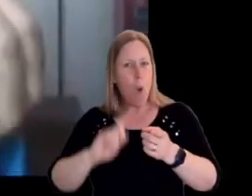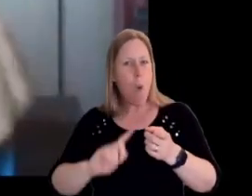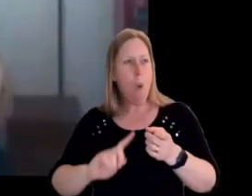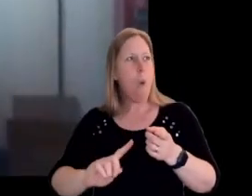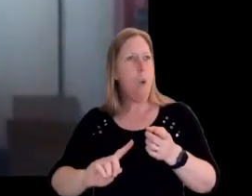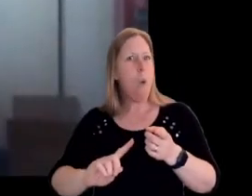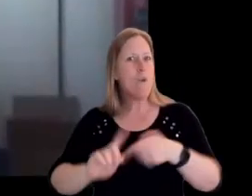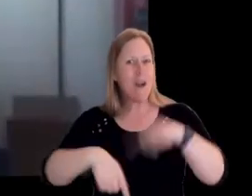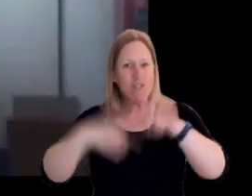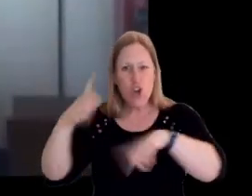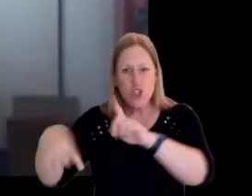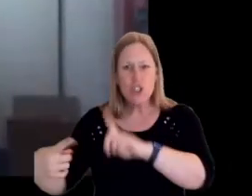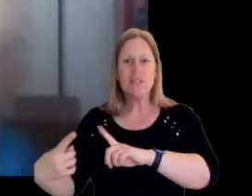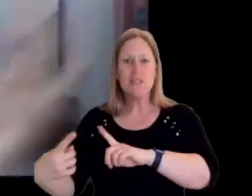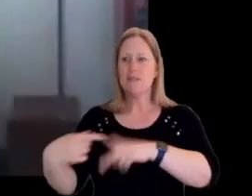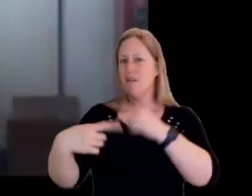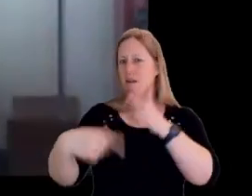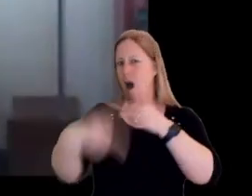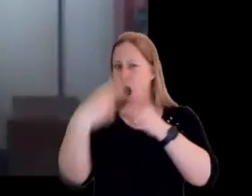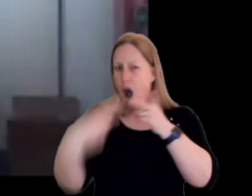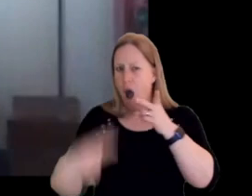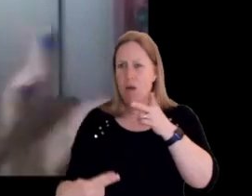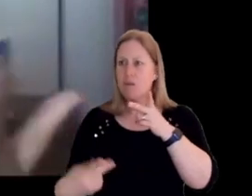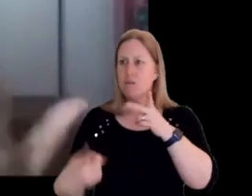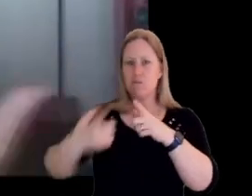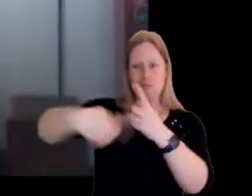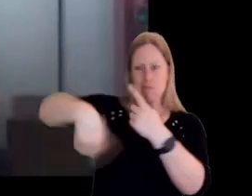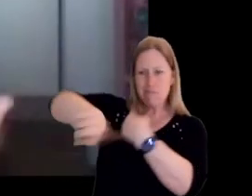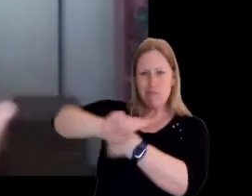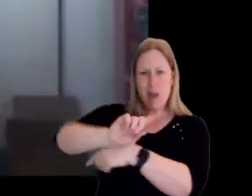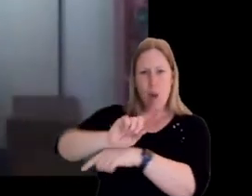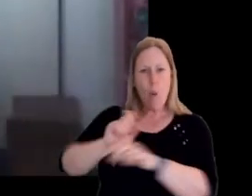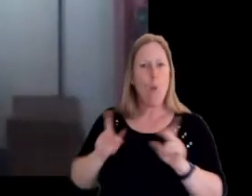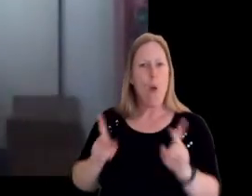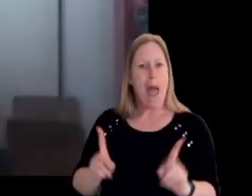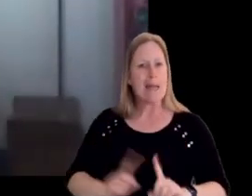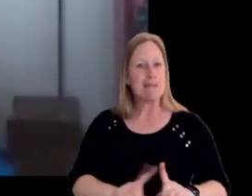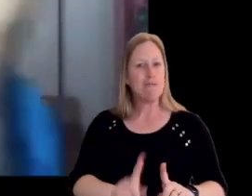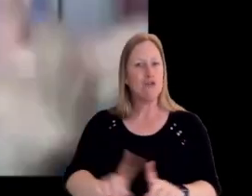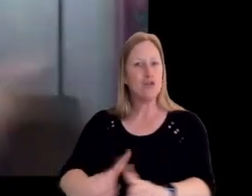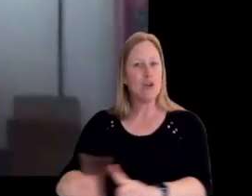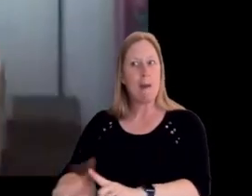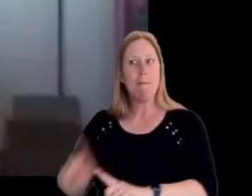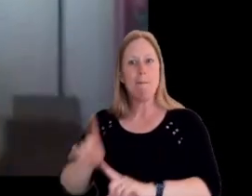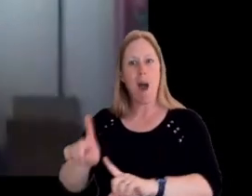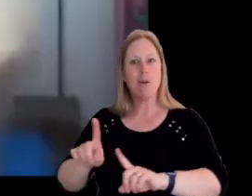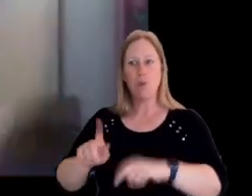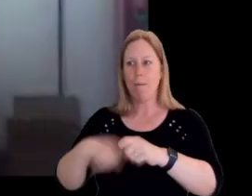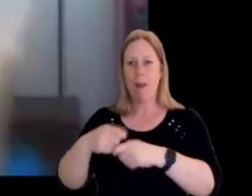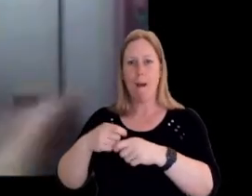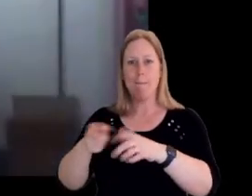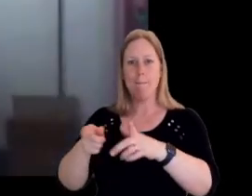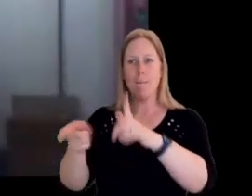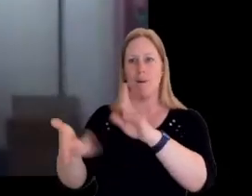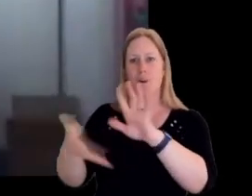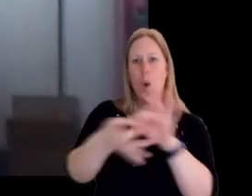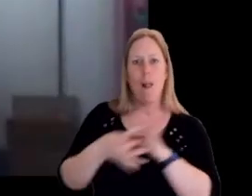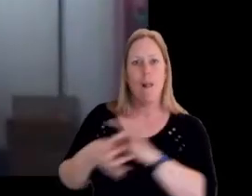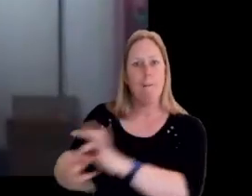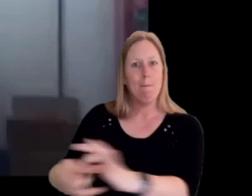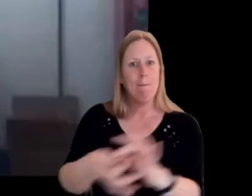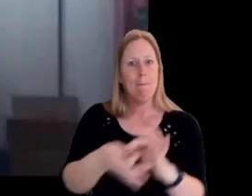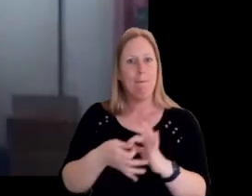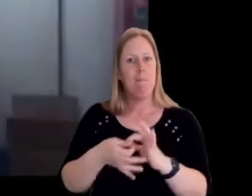and art, everyone's experience and approach is completely different, but actually trying to unite them all together, I don't know,